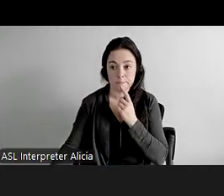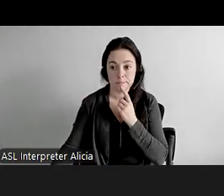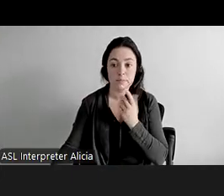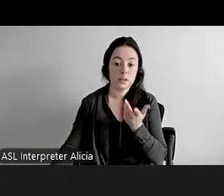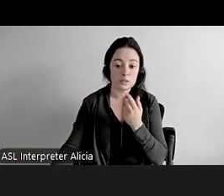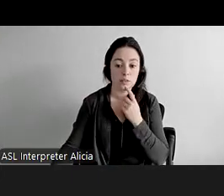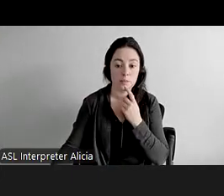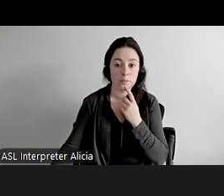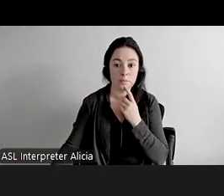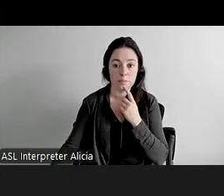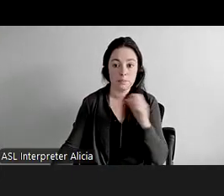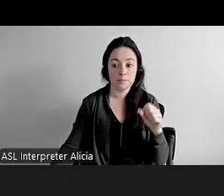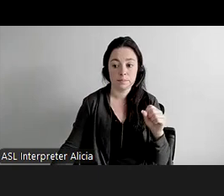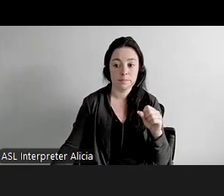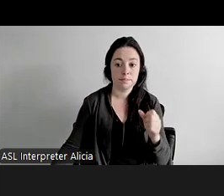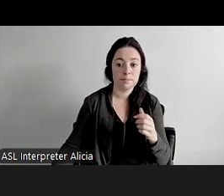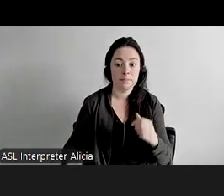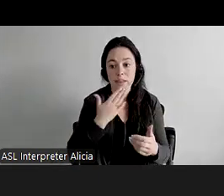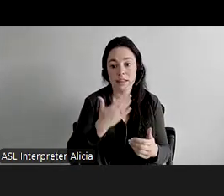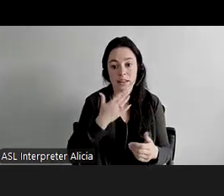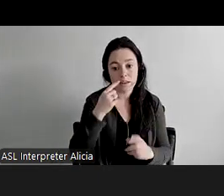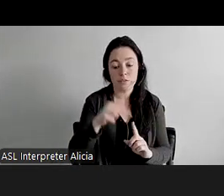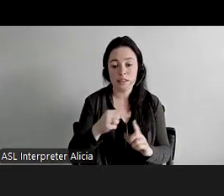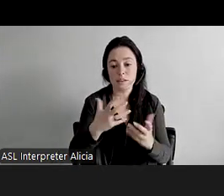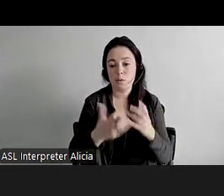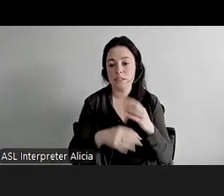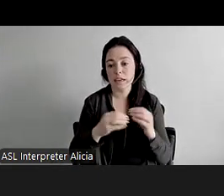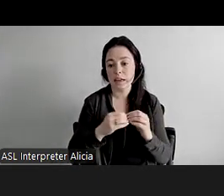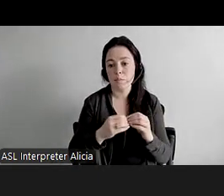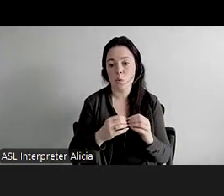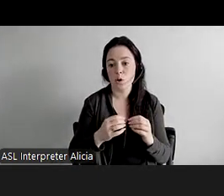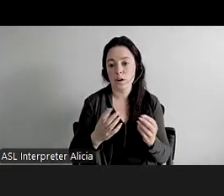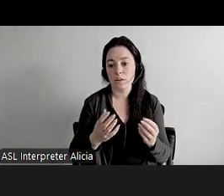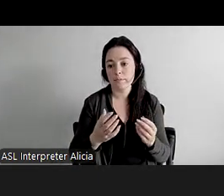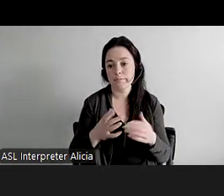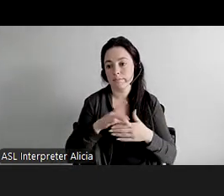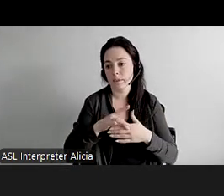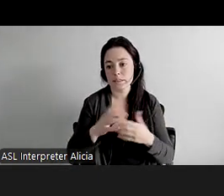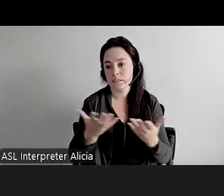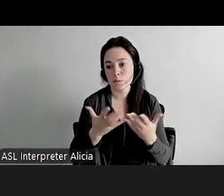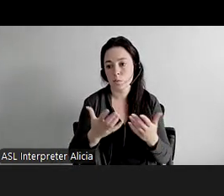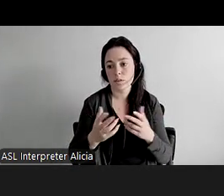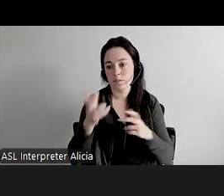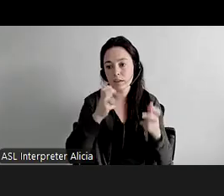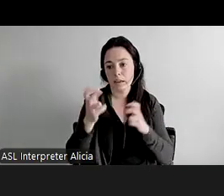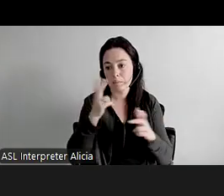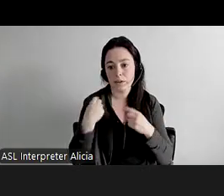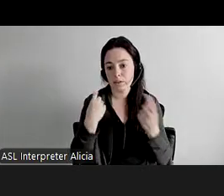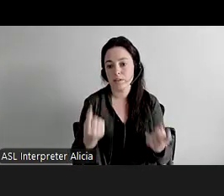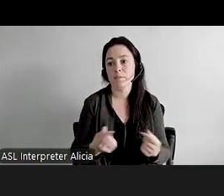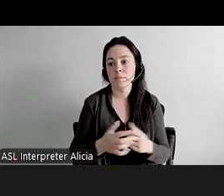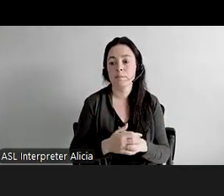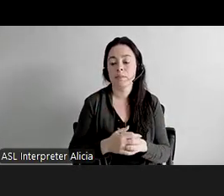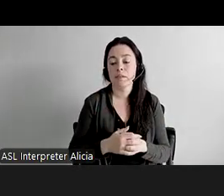So thank you for this, Heather. I just wanted to chime in real quickly and maybe add a little more texture to some of what I'm hearing and some of what I've heard in the